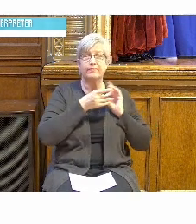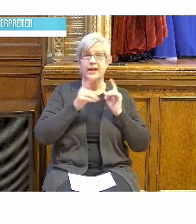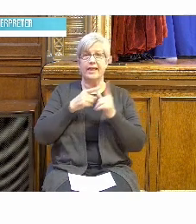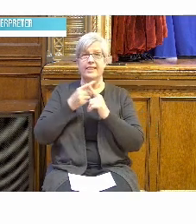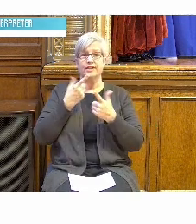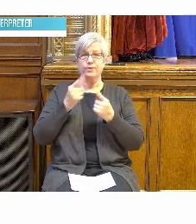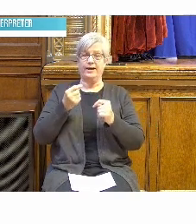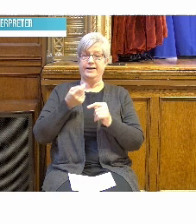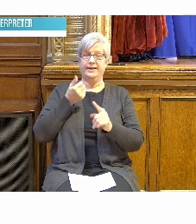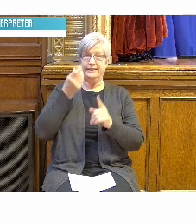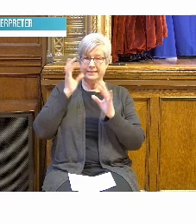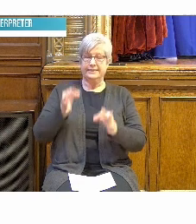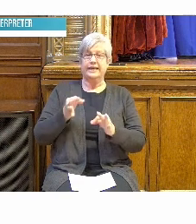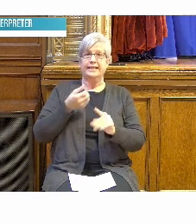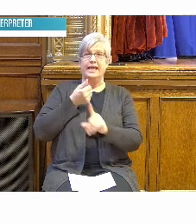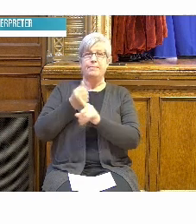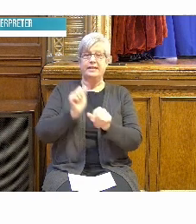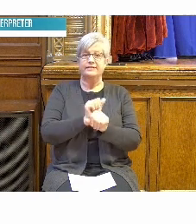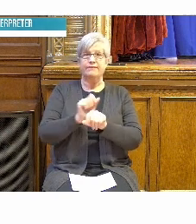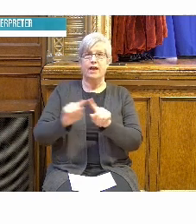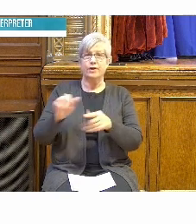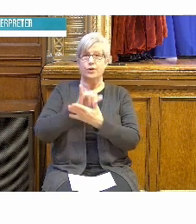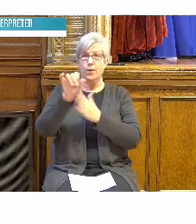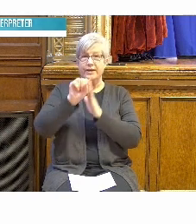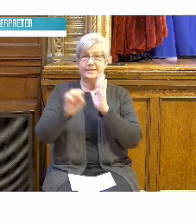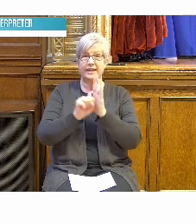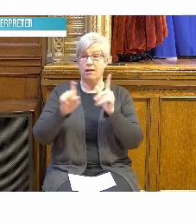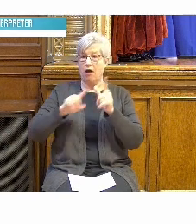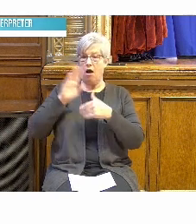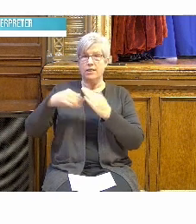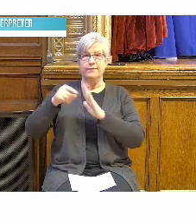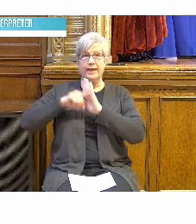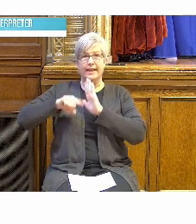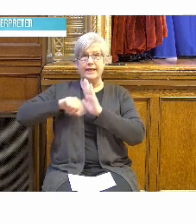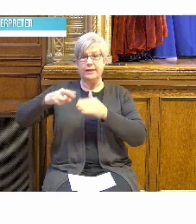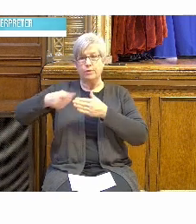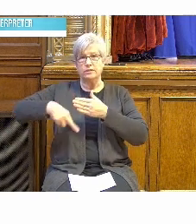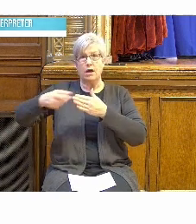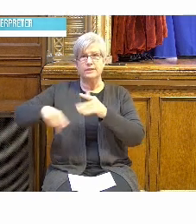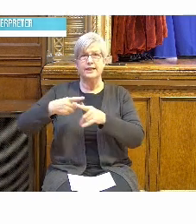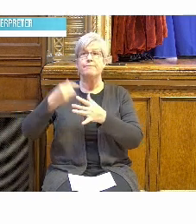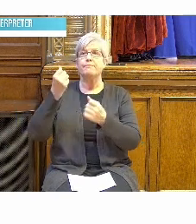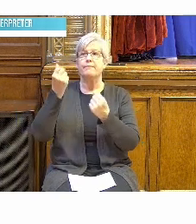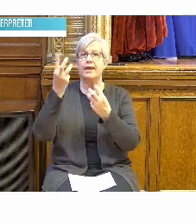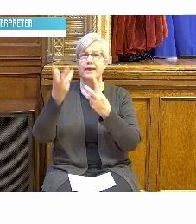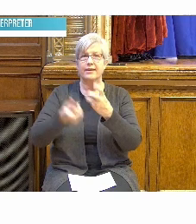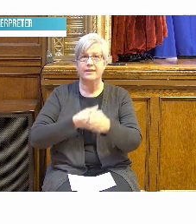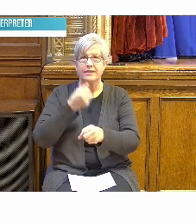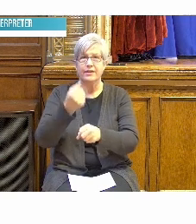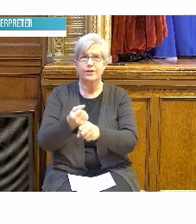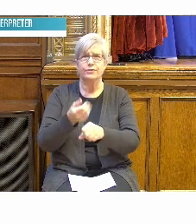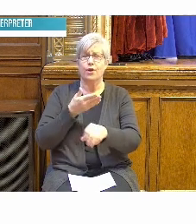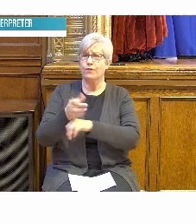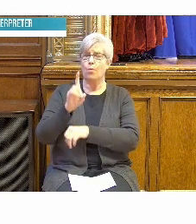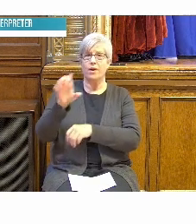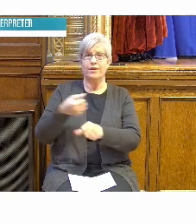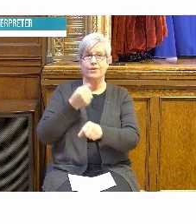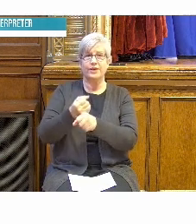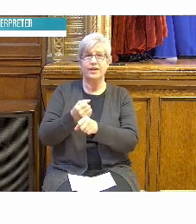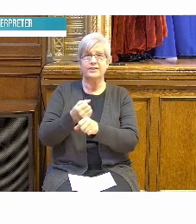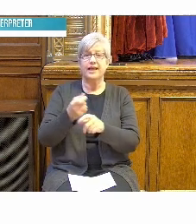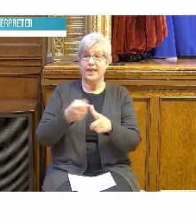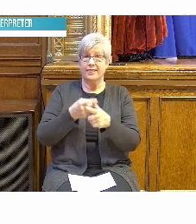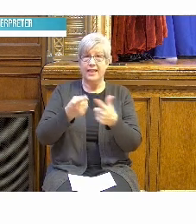York State and all of the harms that pursued in the years, better than a century that followed, and then